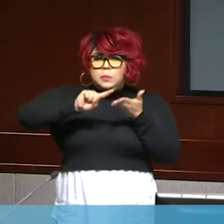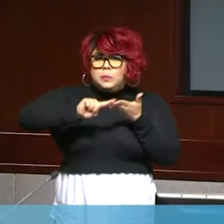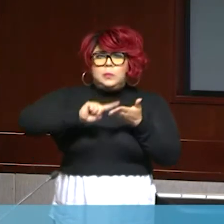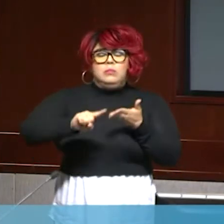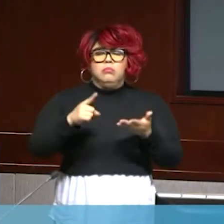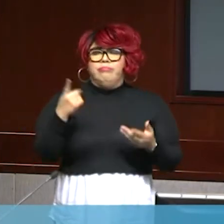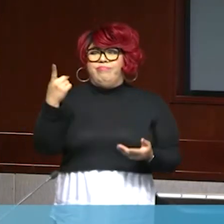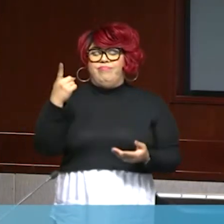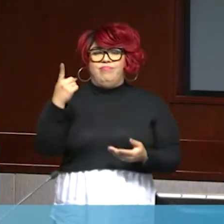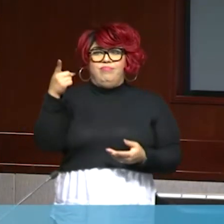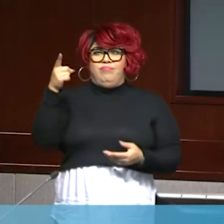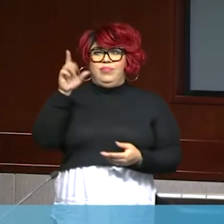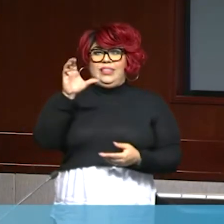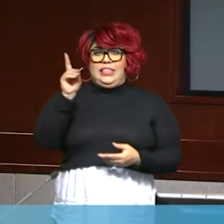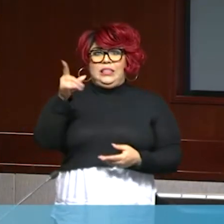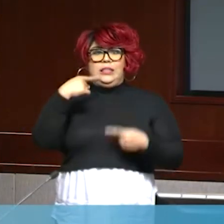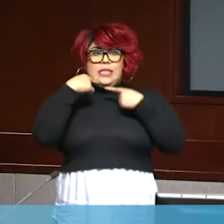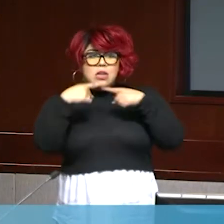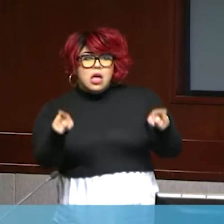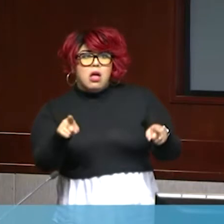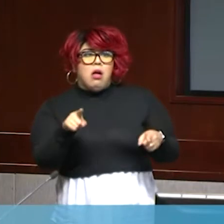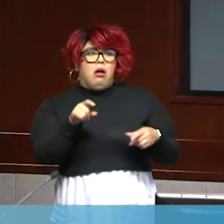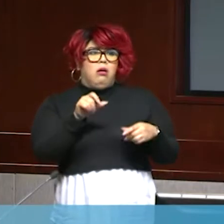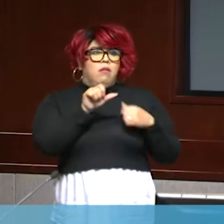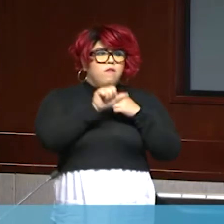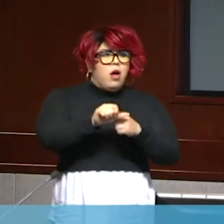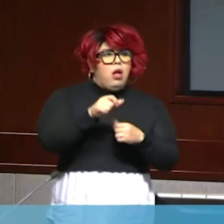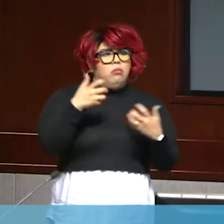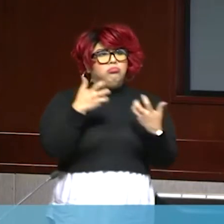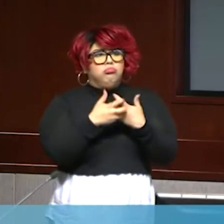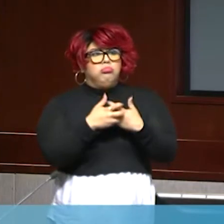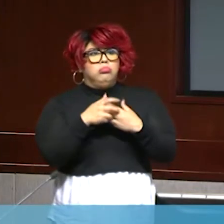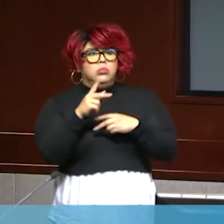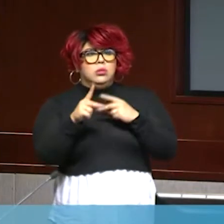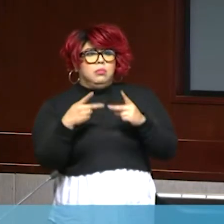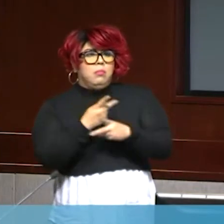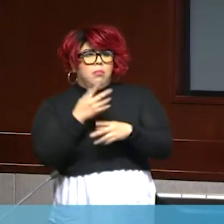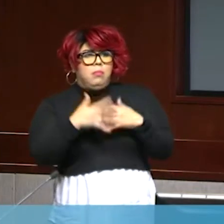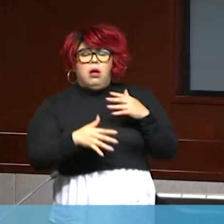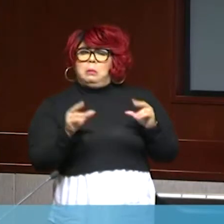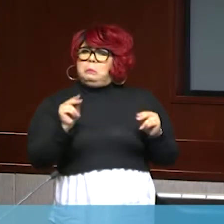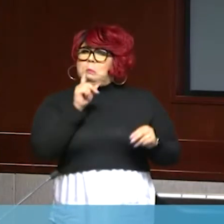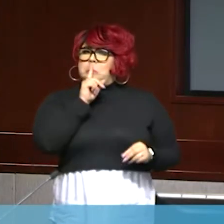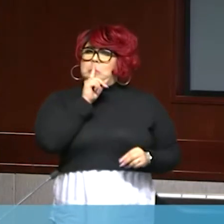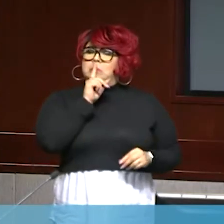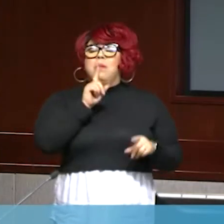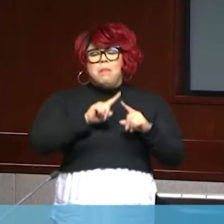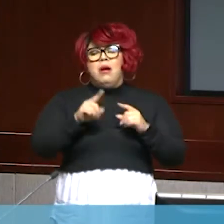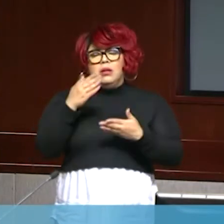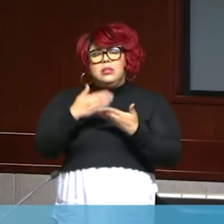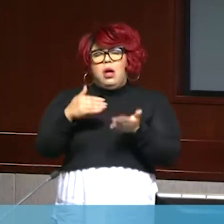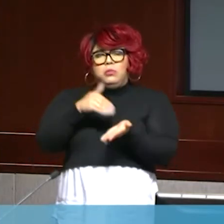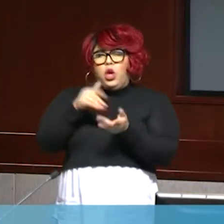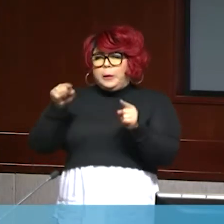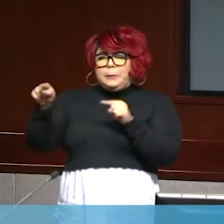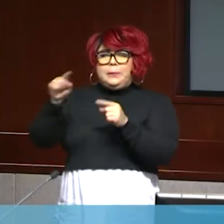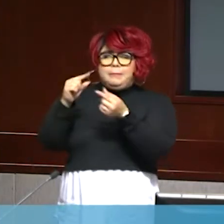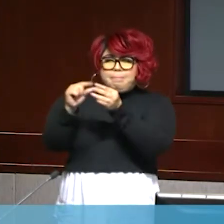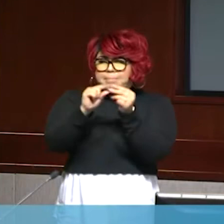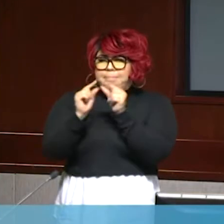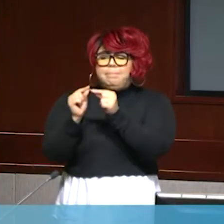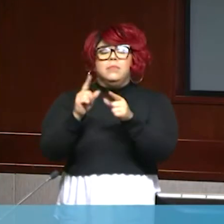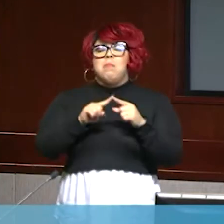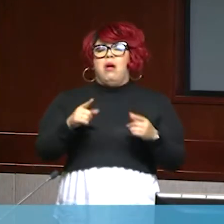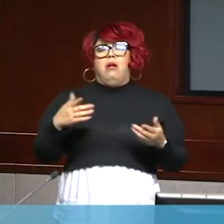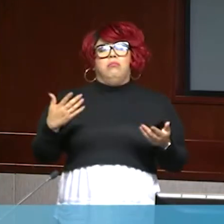from CDC at this time regarding blood types, but we do know that that information has been circulating among clinicians, and it's something that they're continuing to look